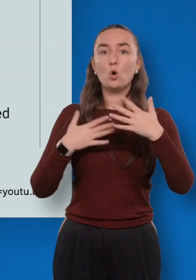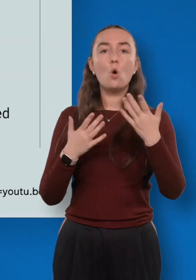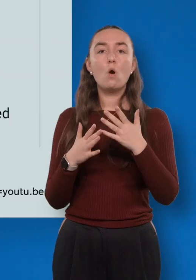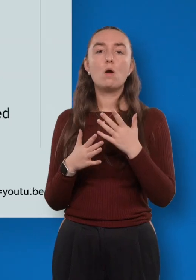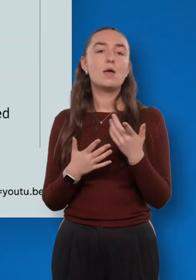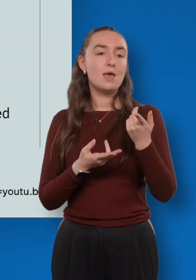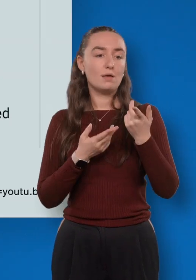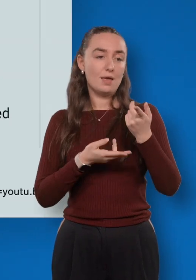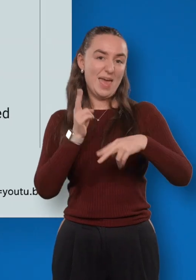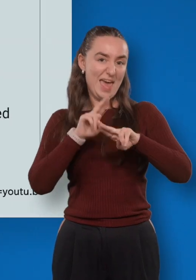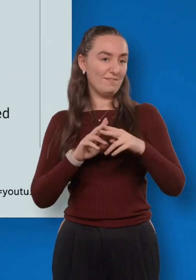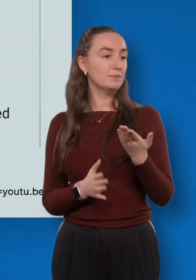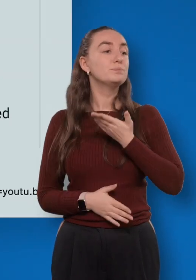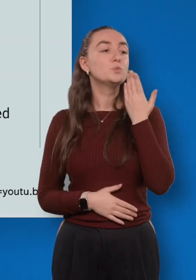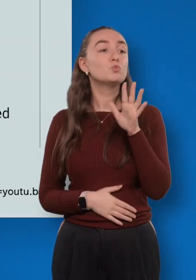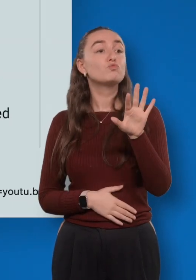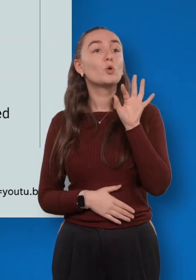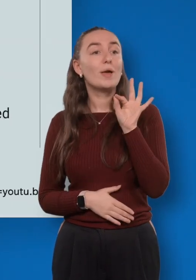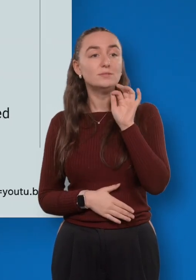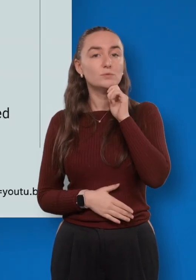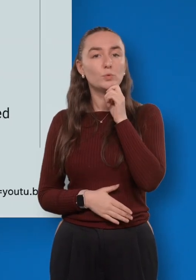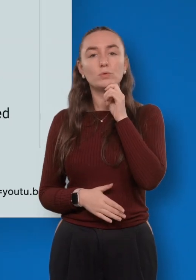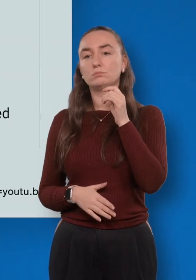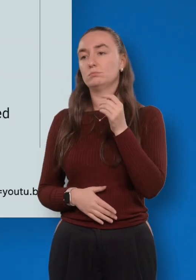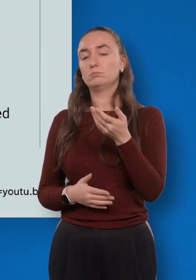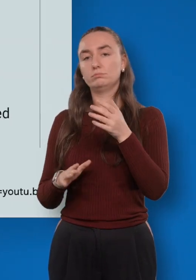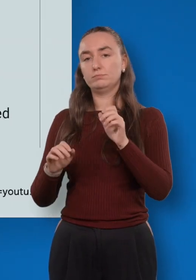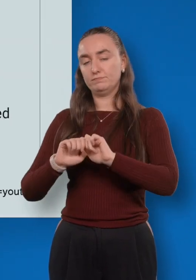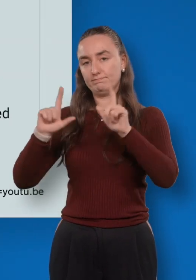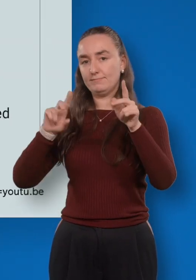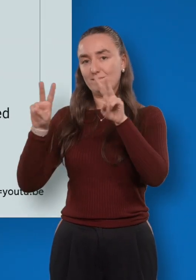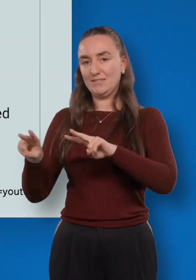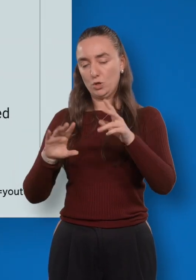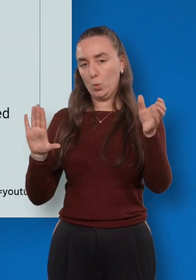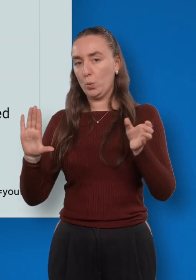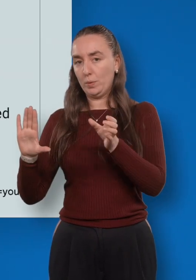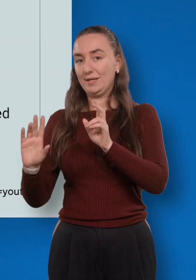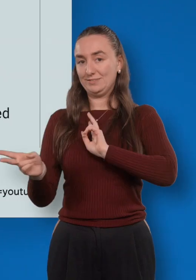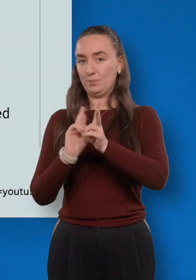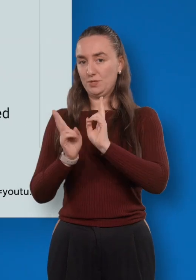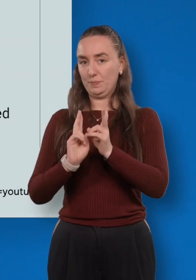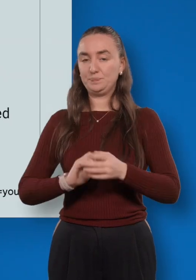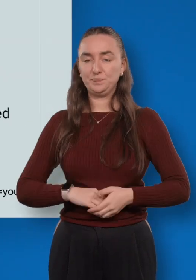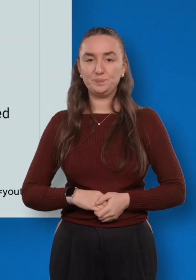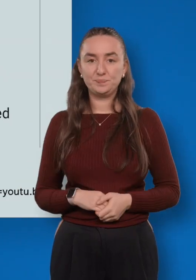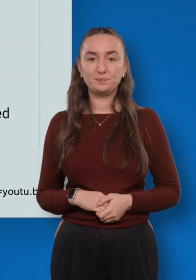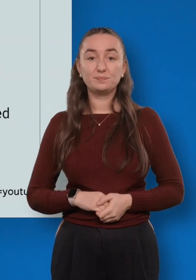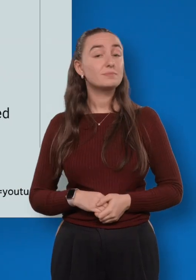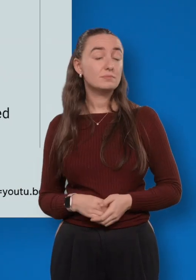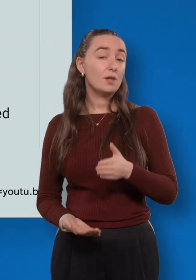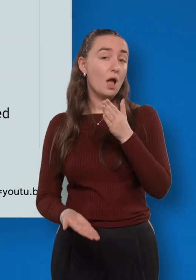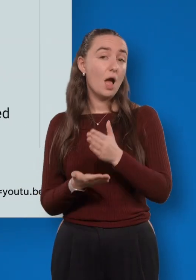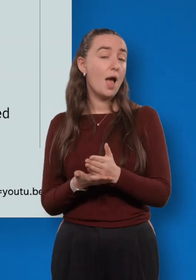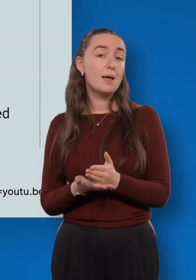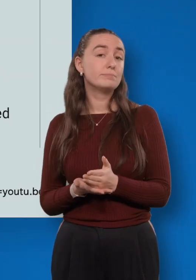BSL interpretation in Vision in the videos when they're made available through the website. So this is just a really straightforward